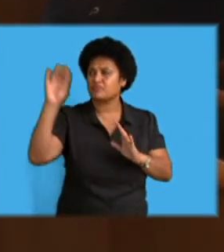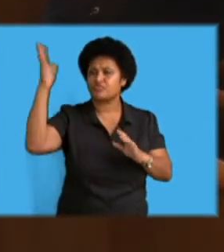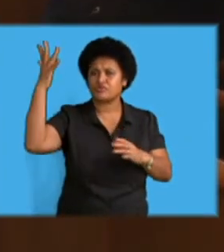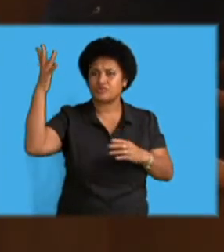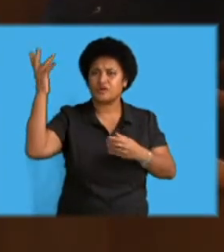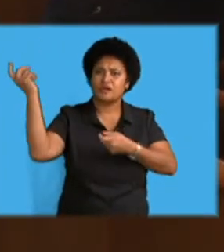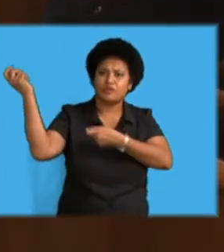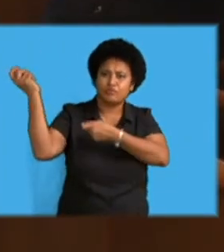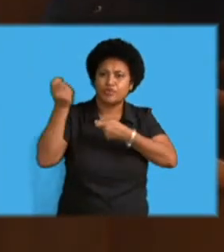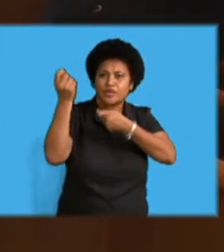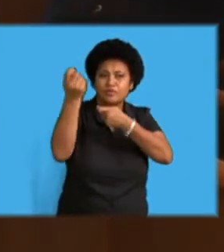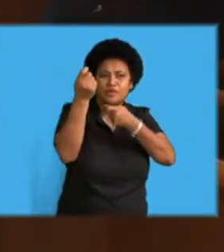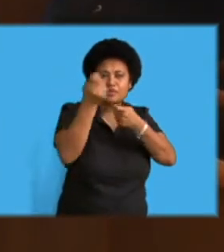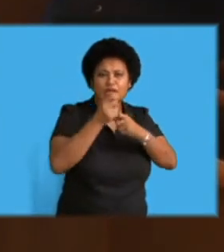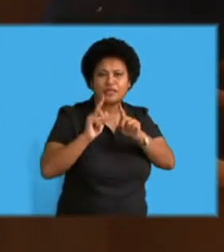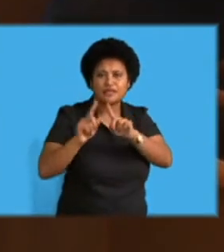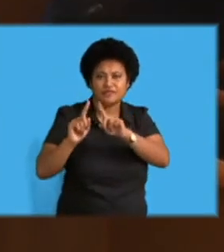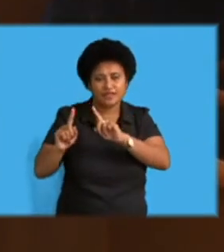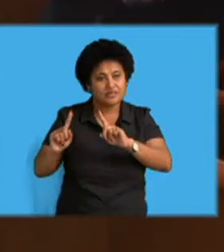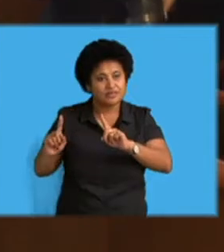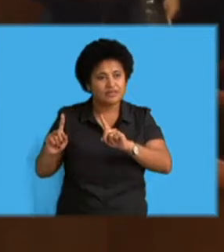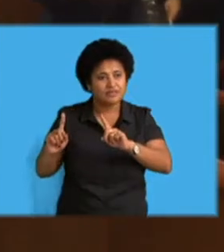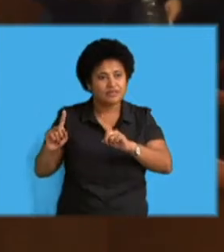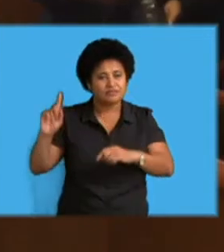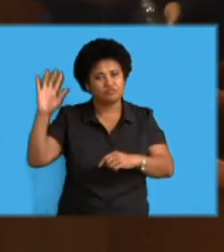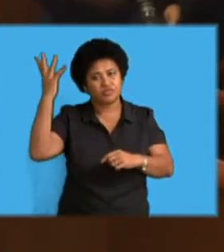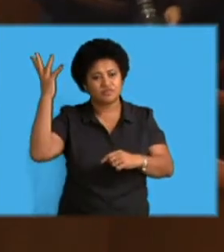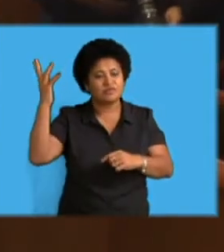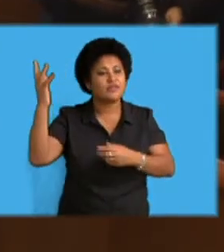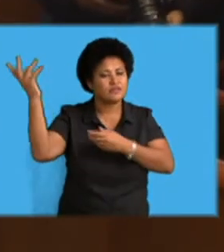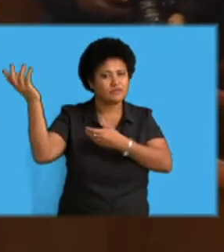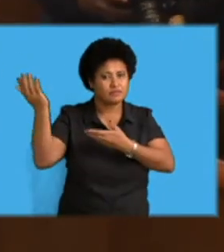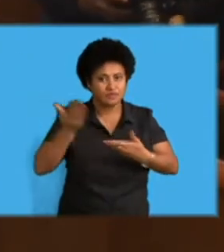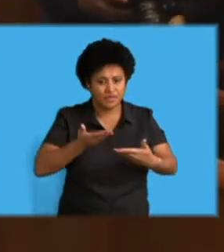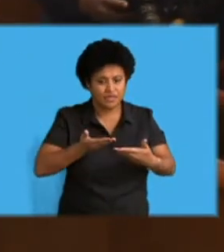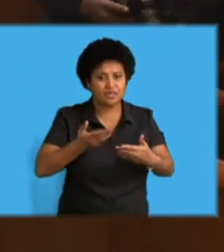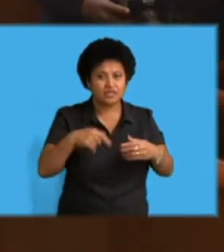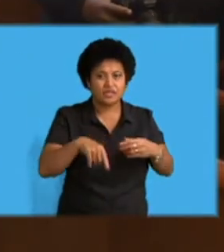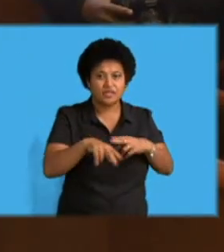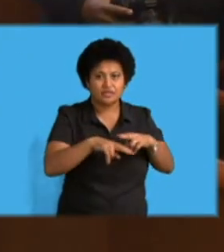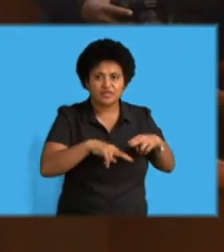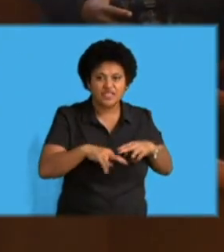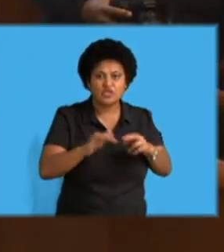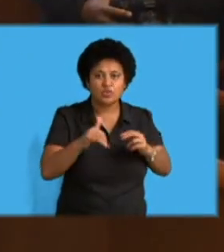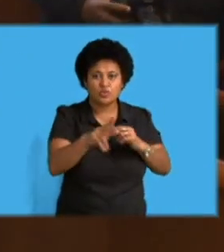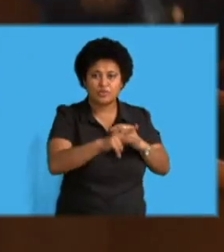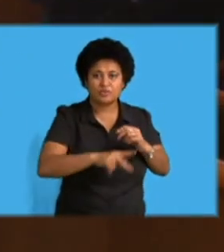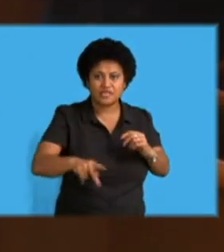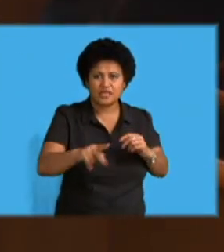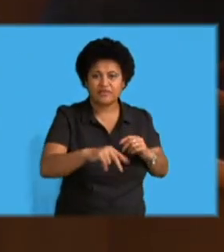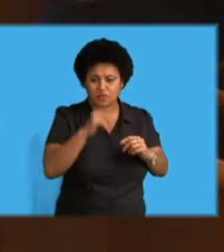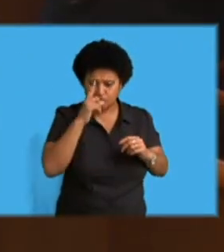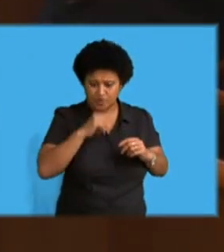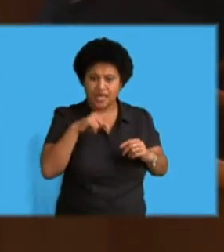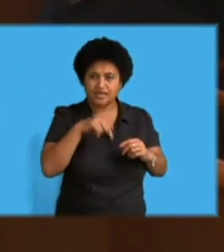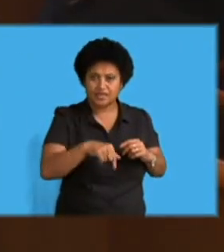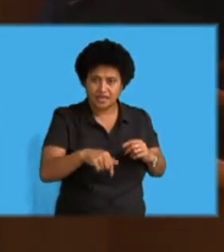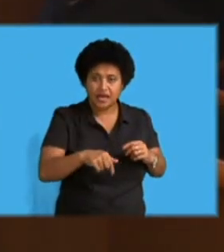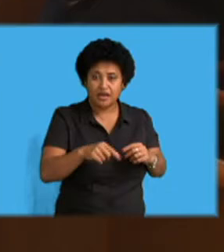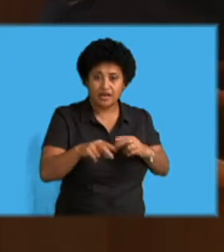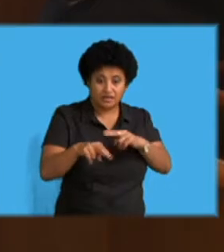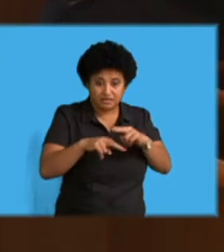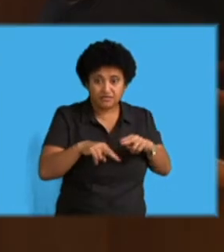agencies for individual countries. But because a consultant may, for example, have come to Fiji and developed the capacity, we should be able to share that